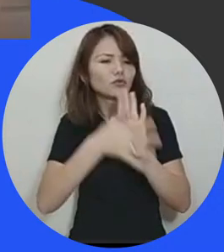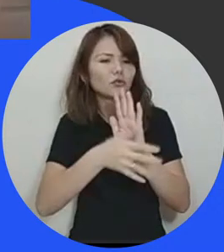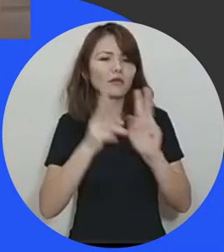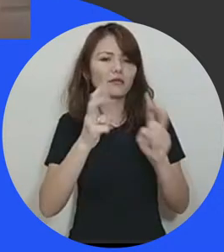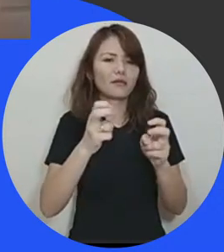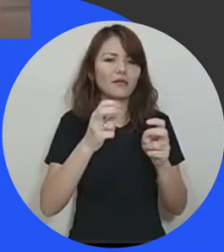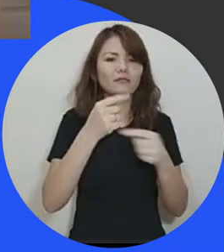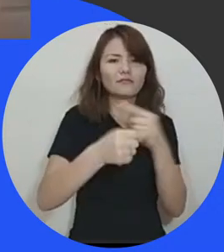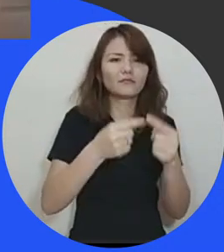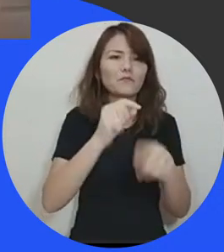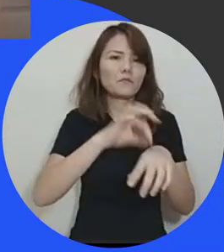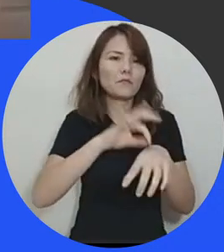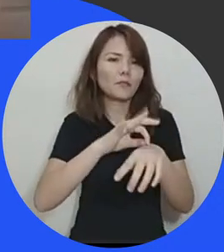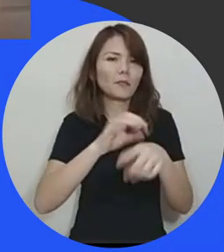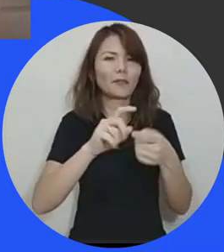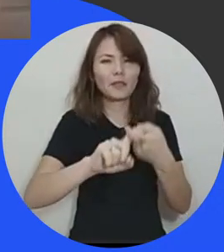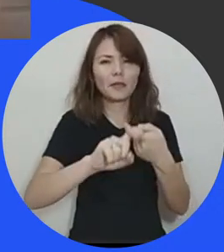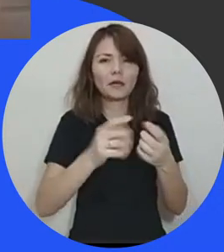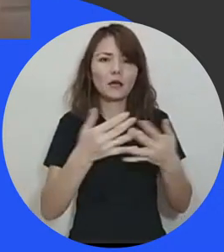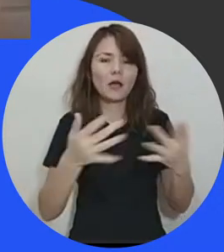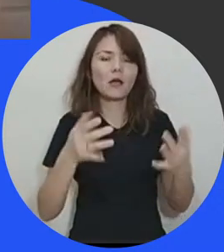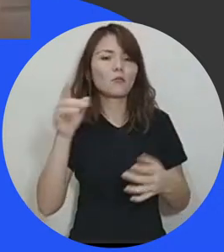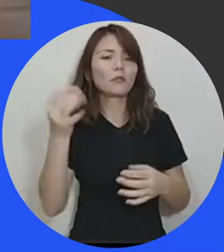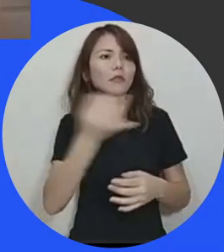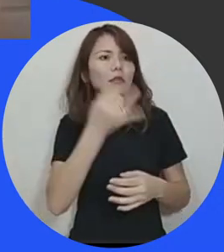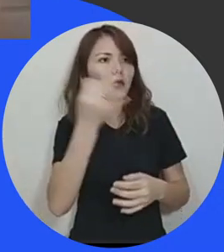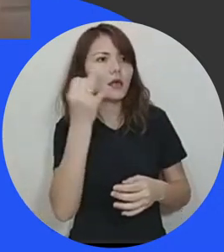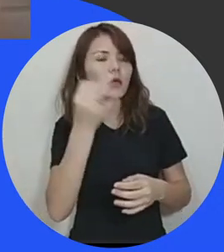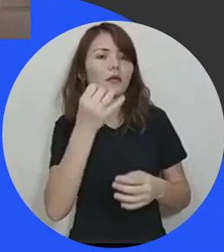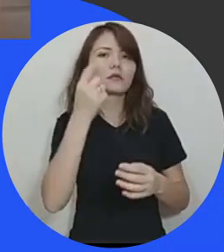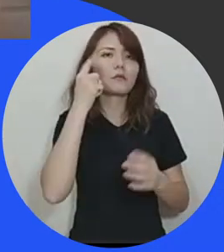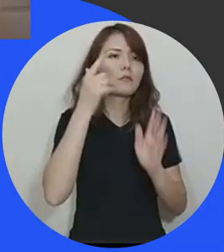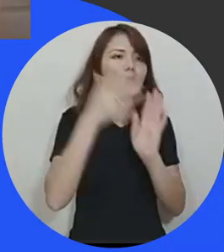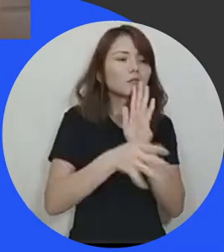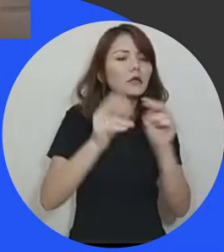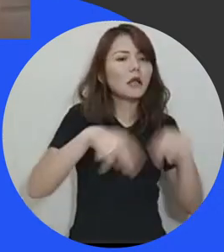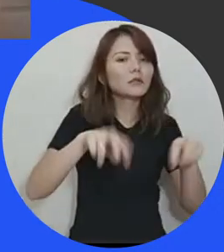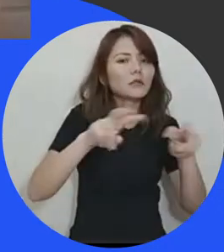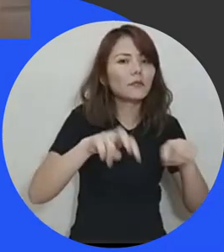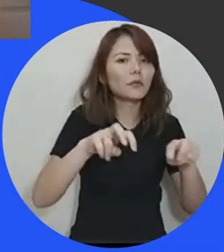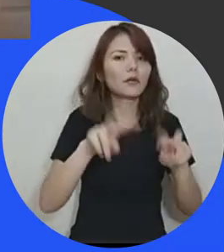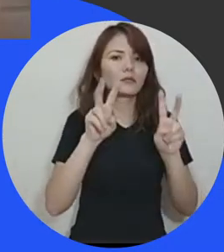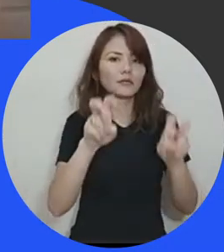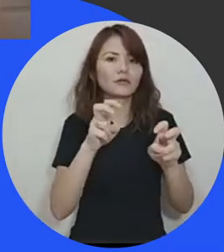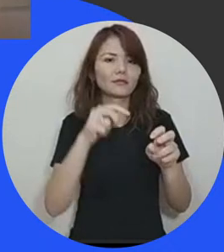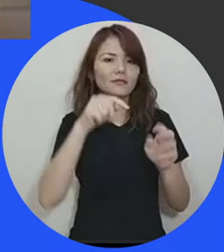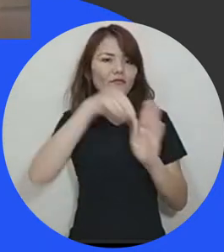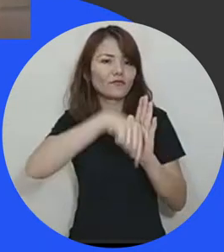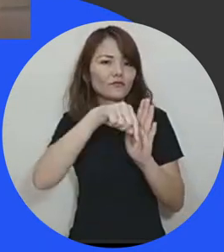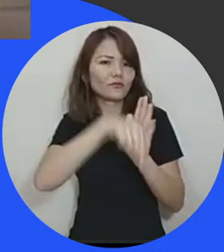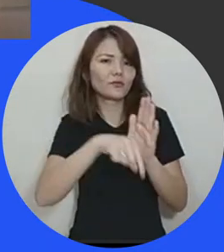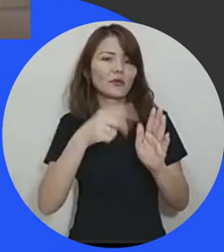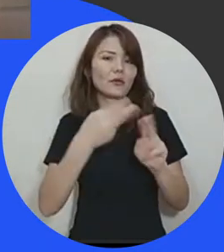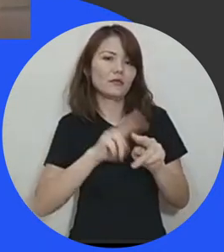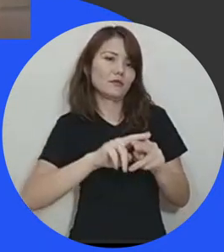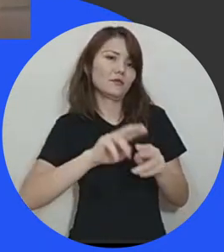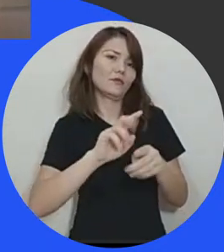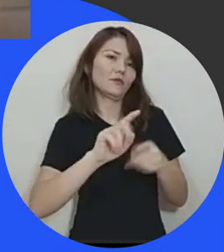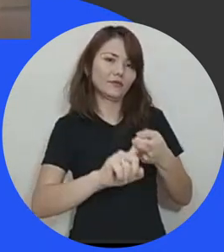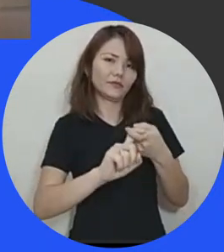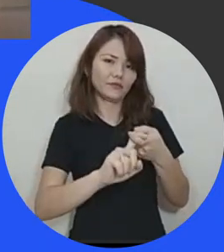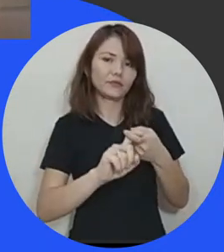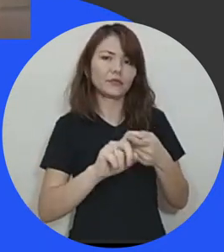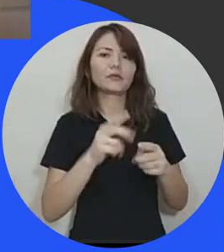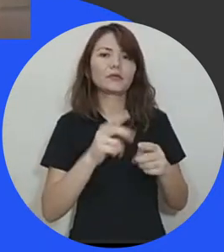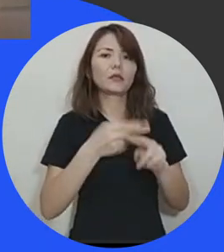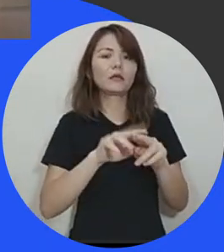across microbial populations and the translation of genomics research into clinical practice. He has published numerous high-profile